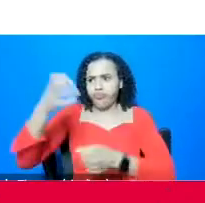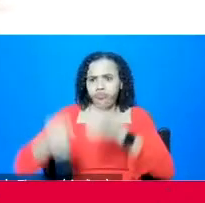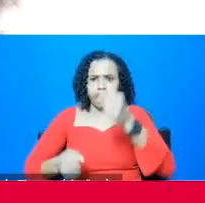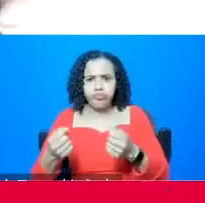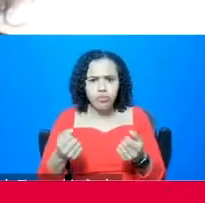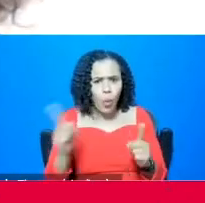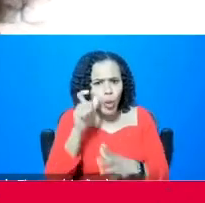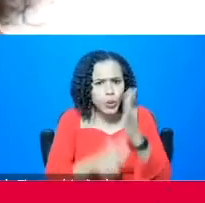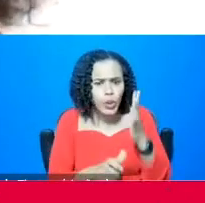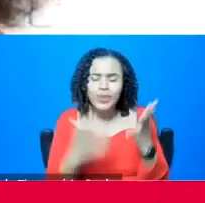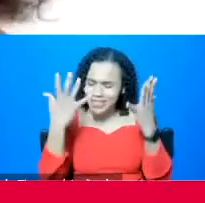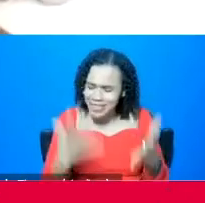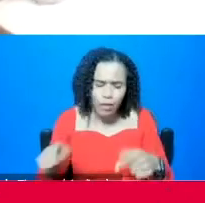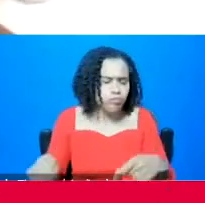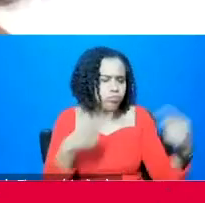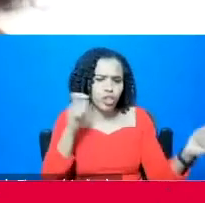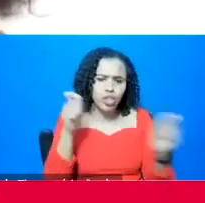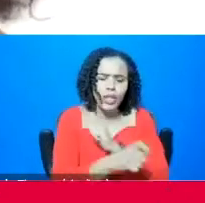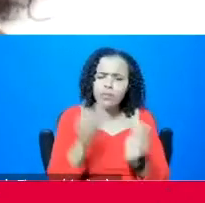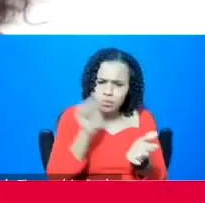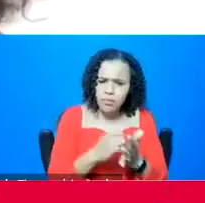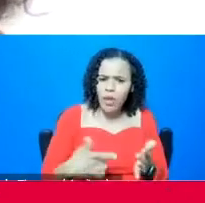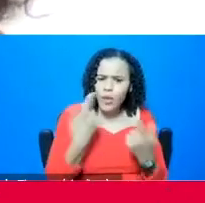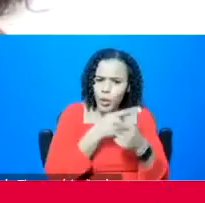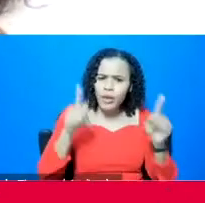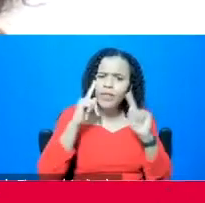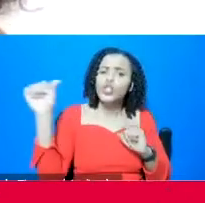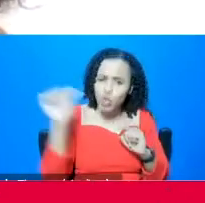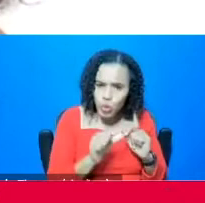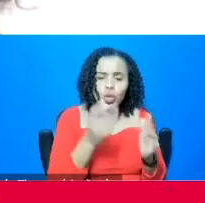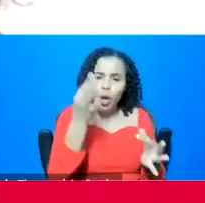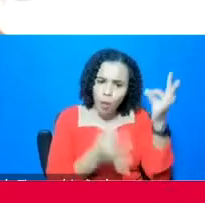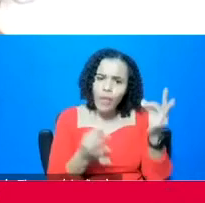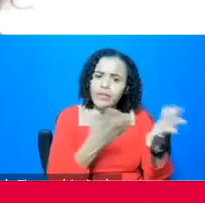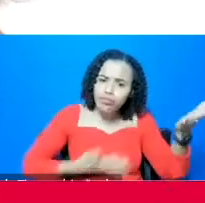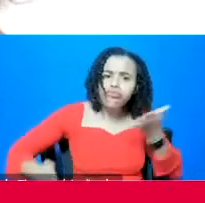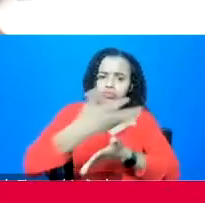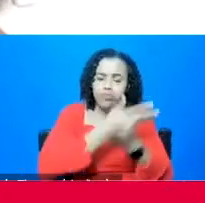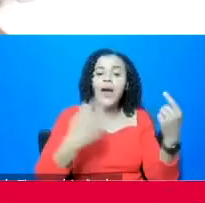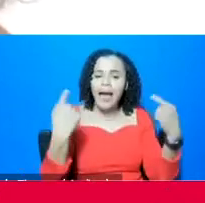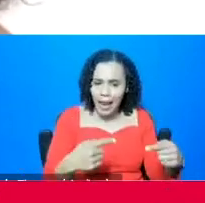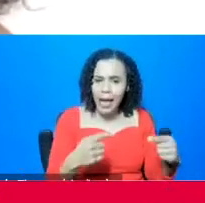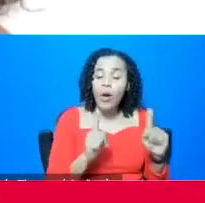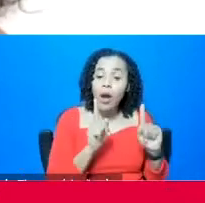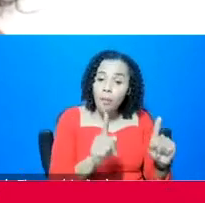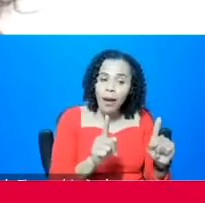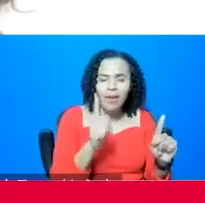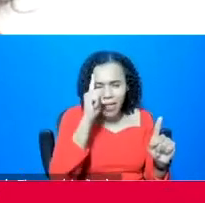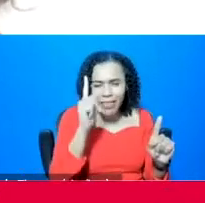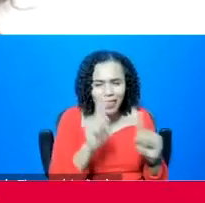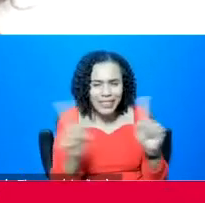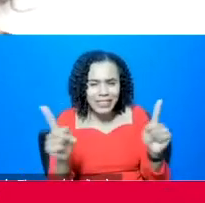the change. So yes, it should be a space for politics, but there's that difference between partisan